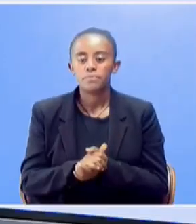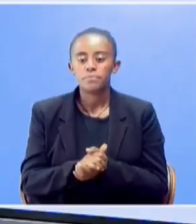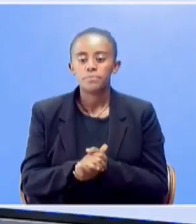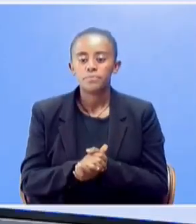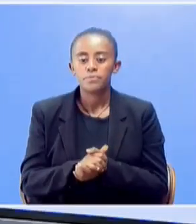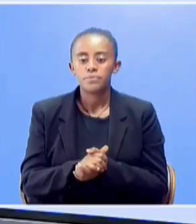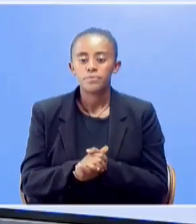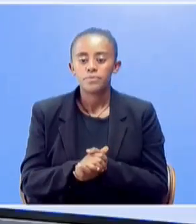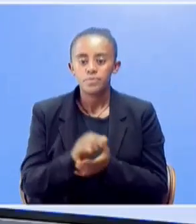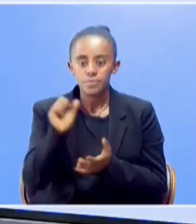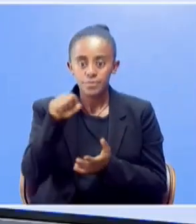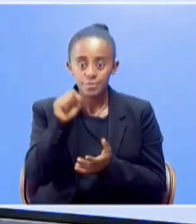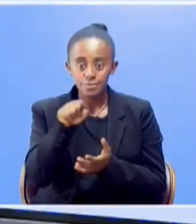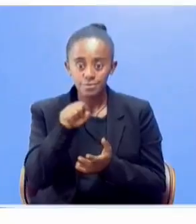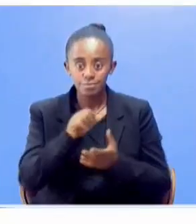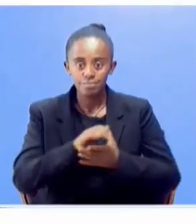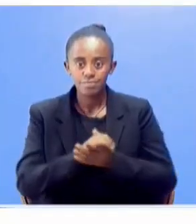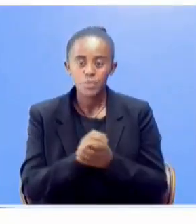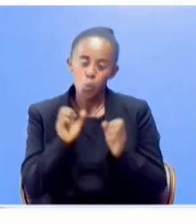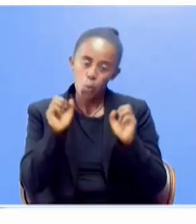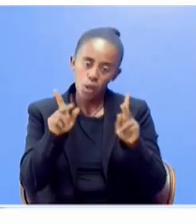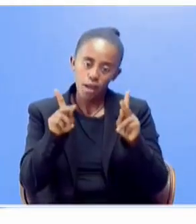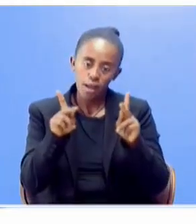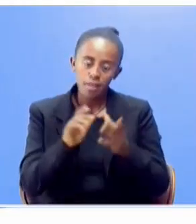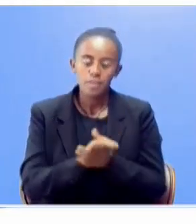help. Yes? Okay.